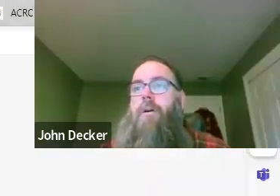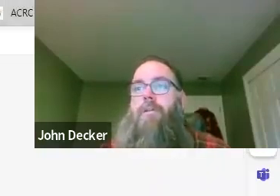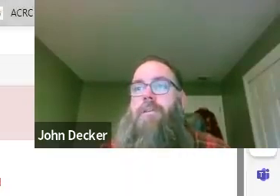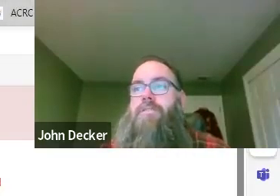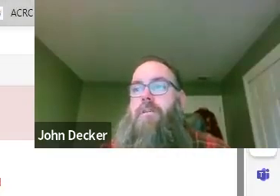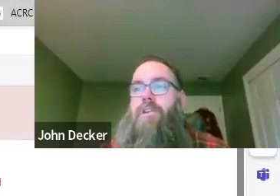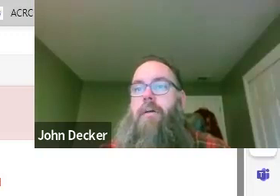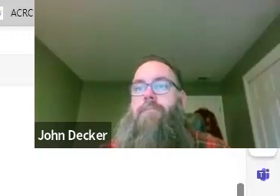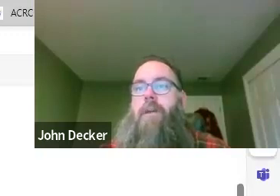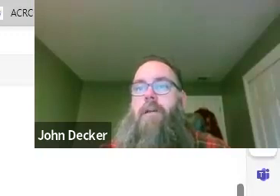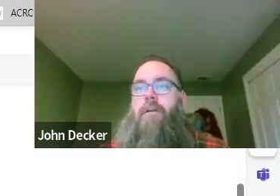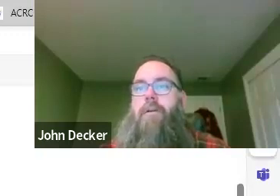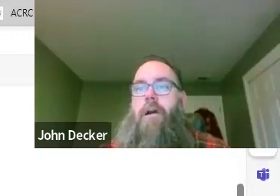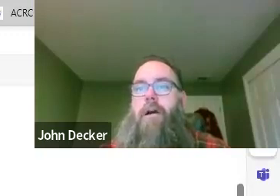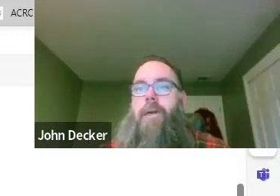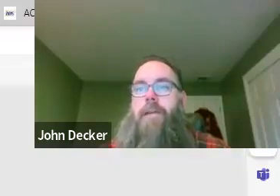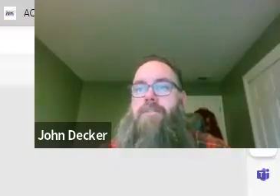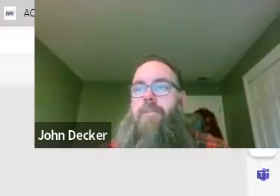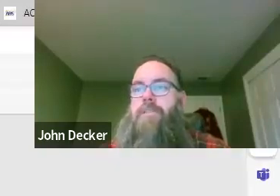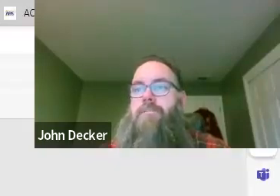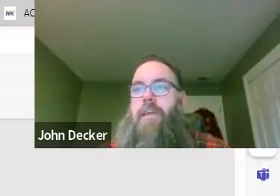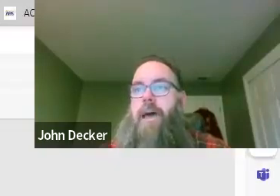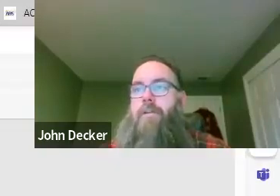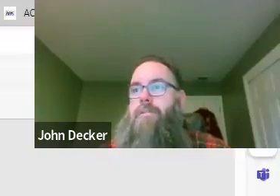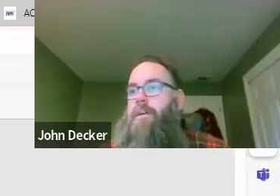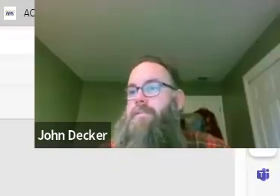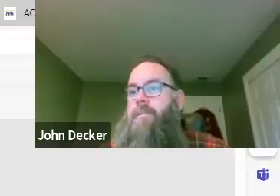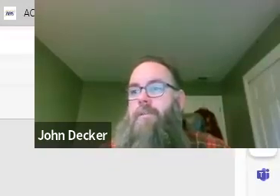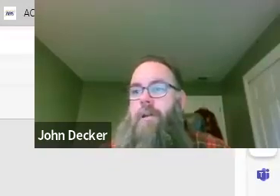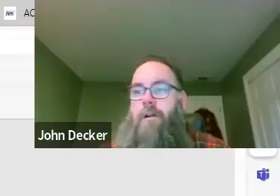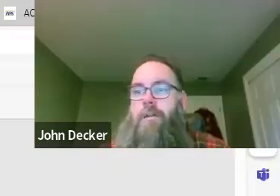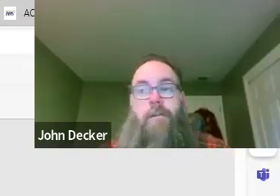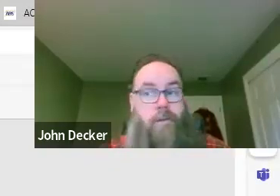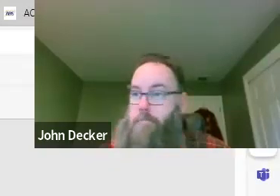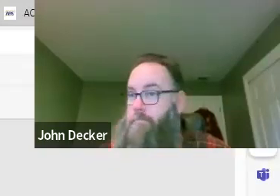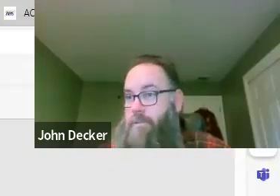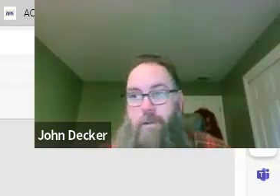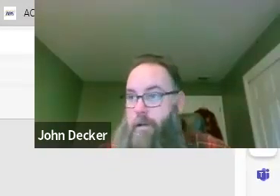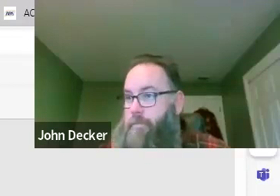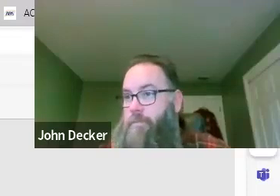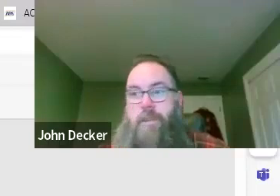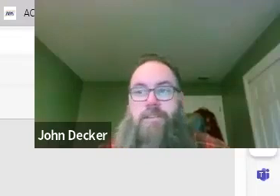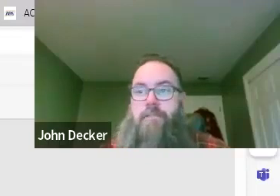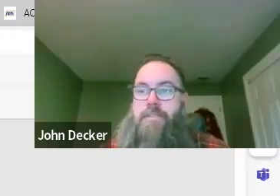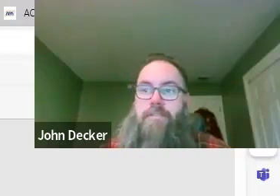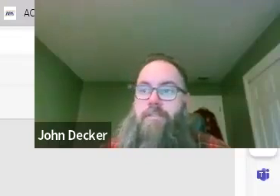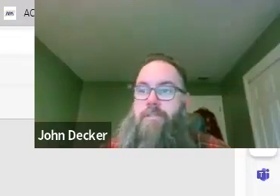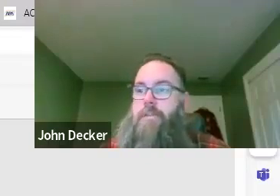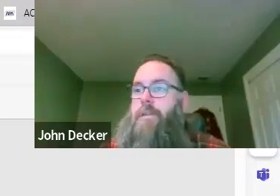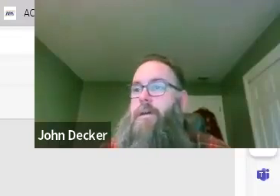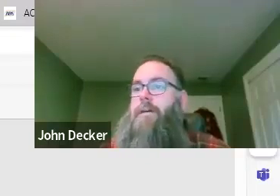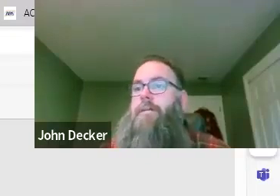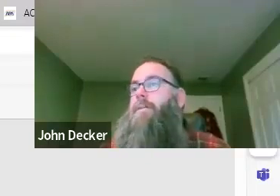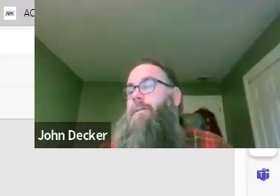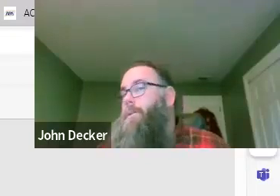going to be having our early start job fair, and it is going to be at Alta, and it's going to be going on during Coffee with Community Services. So